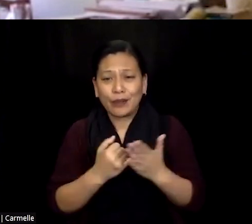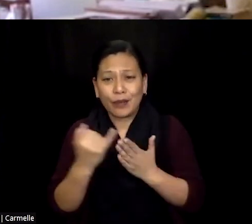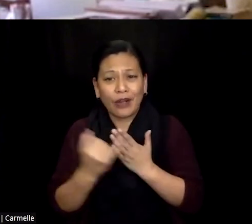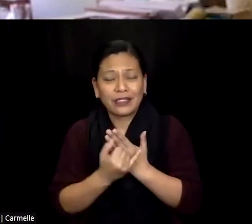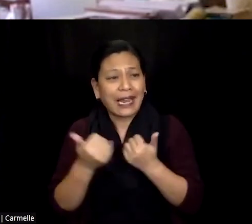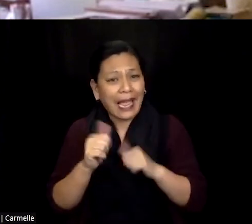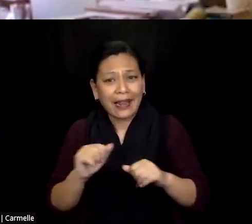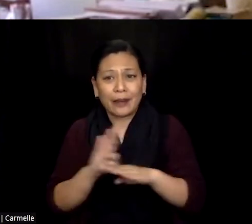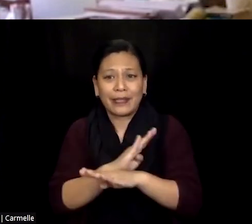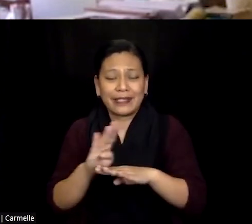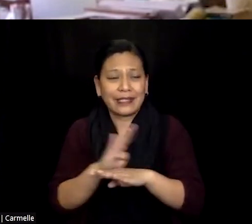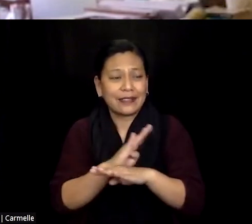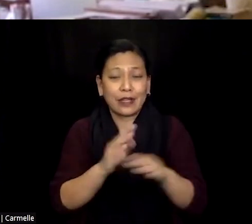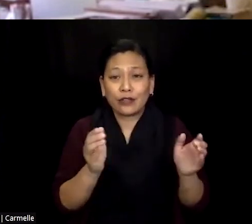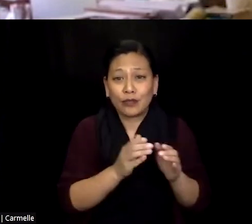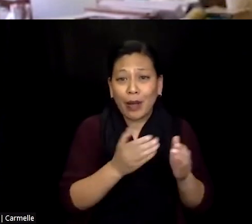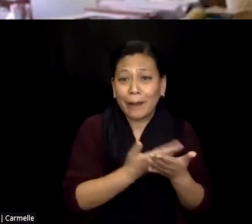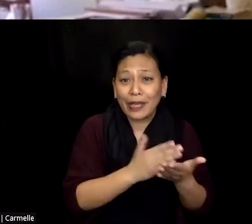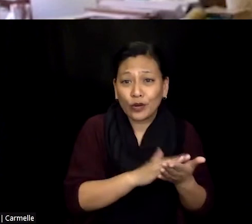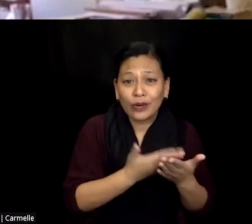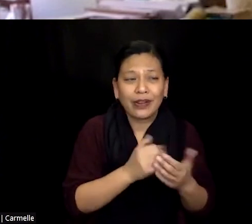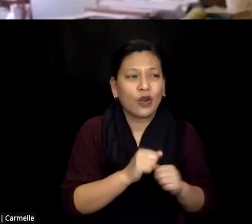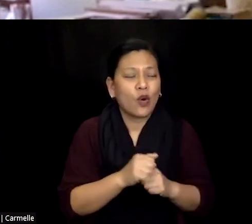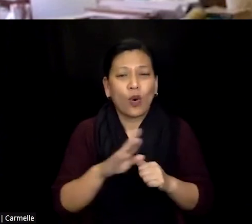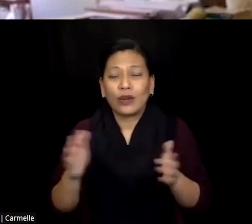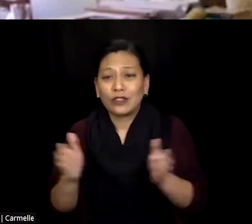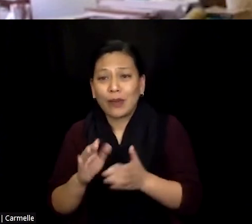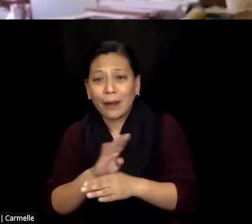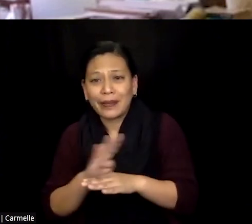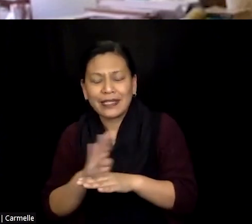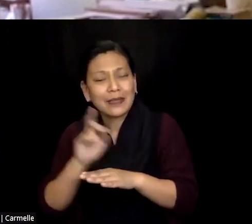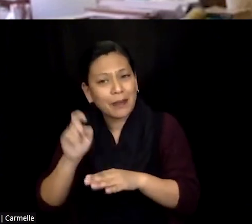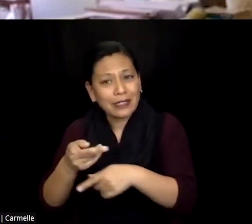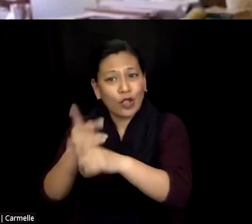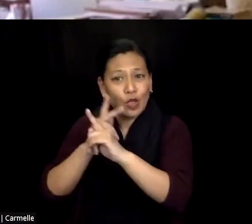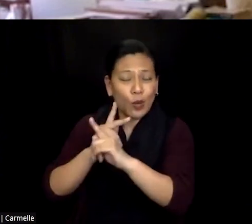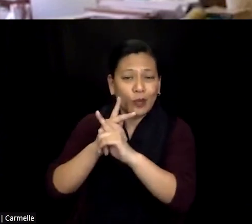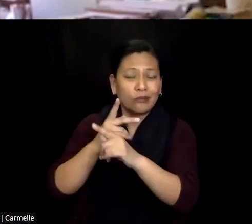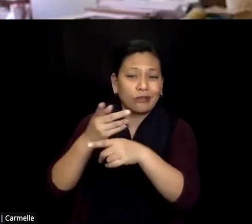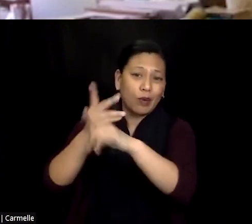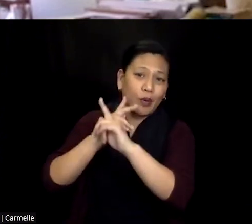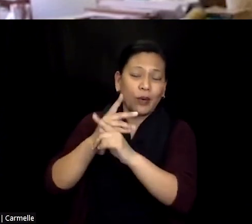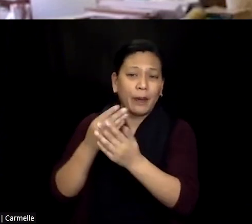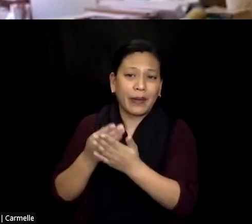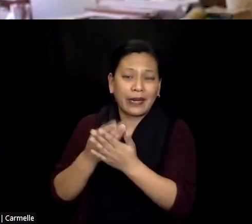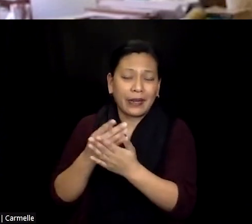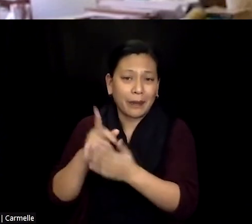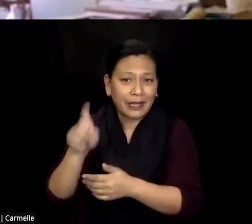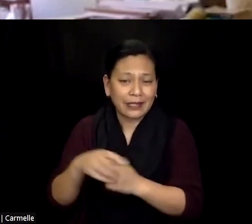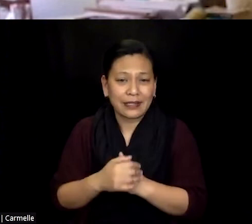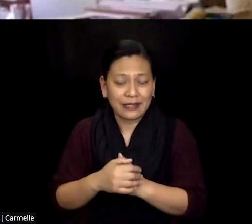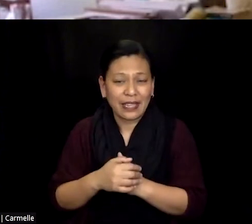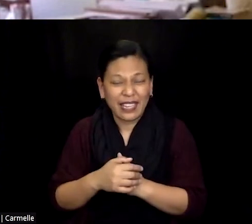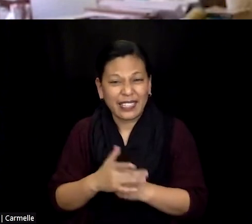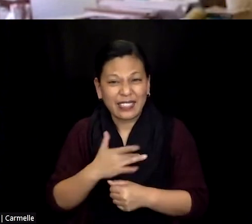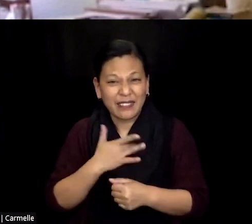going to open a bakery or any small business, you need to take out a loan from a bank or from high net worth individuals that are going to invest in you. And